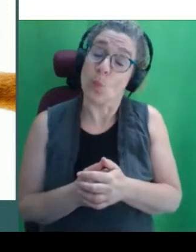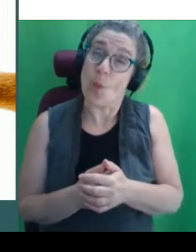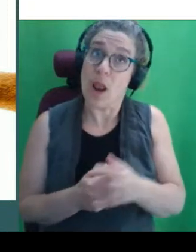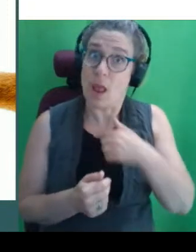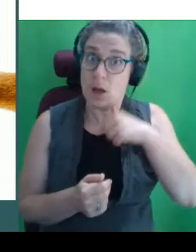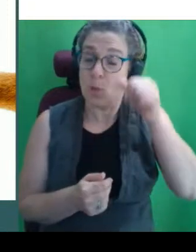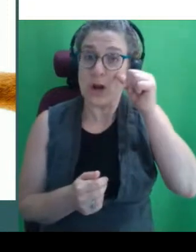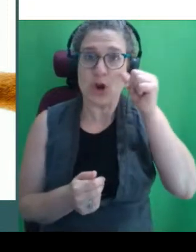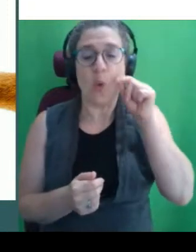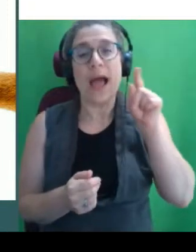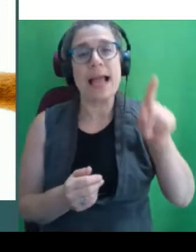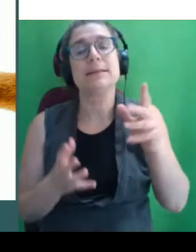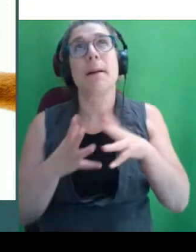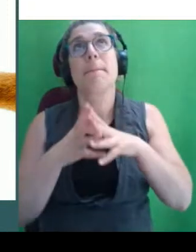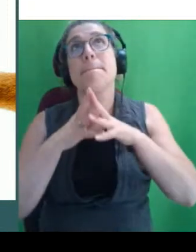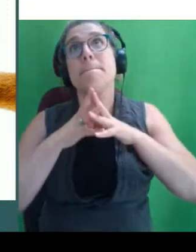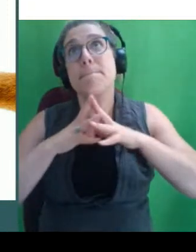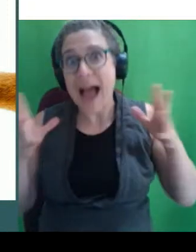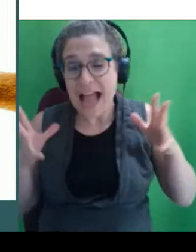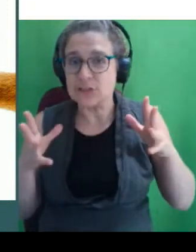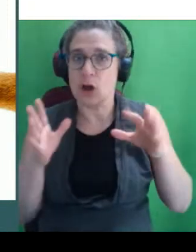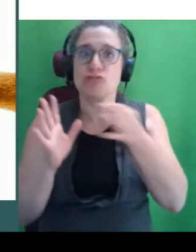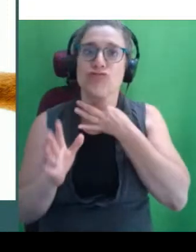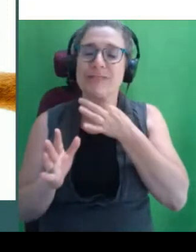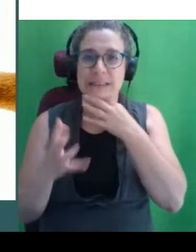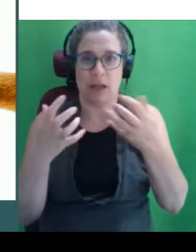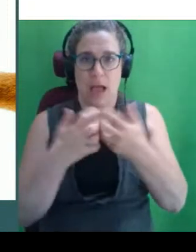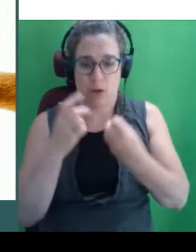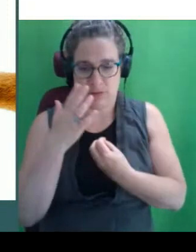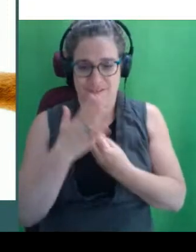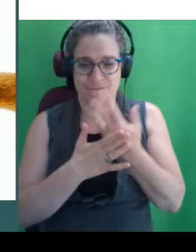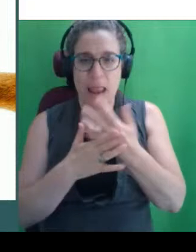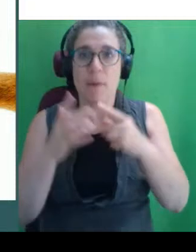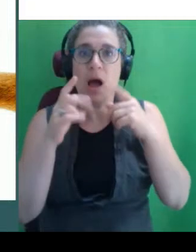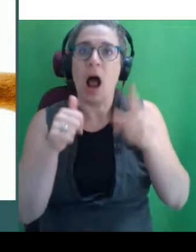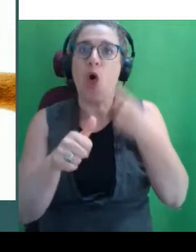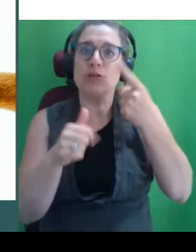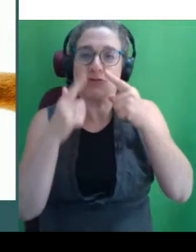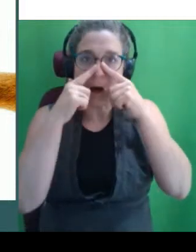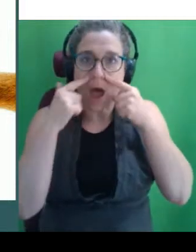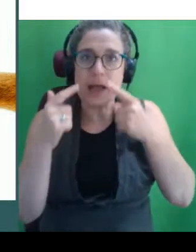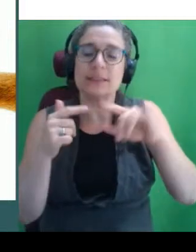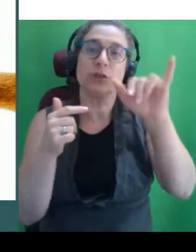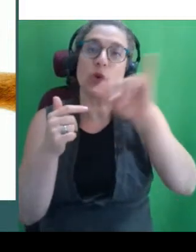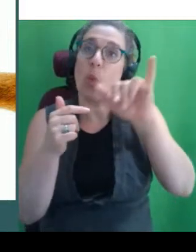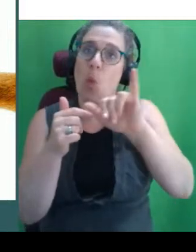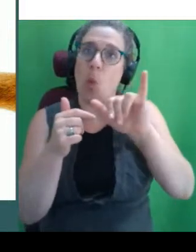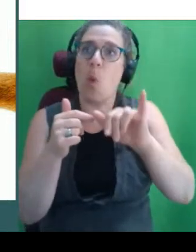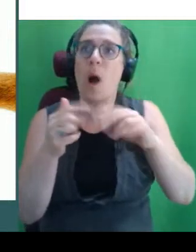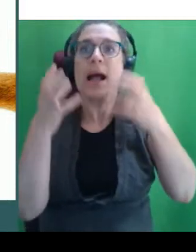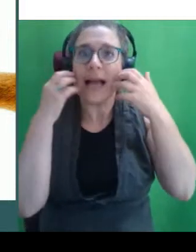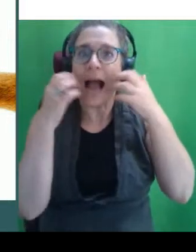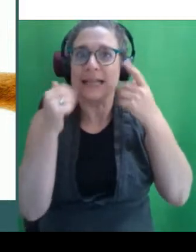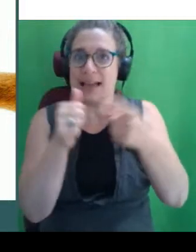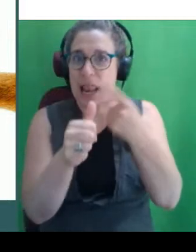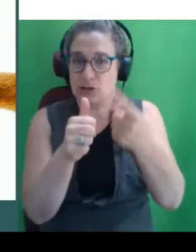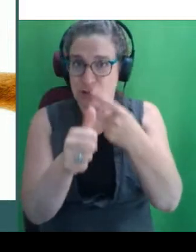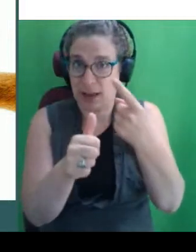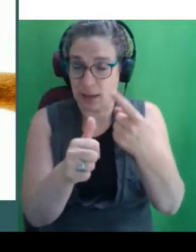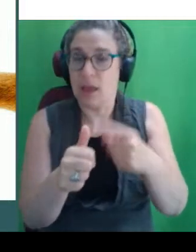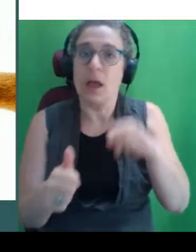factor for the development of asthma and allergic rhinitis, and there has been quite a number of